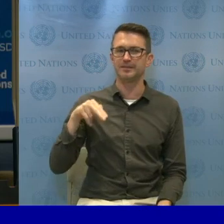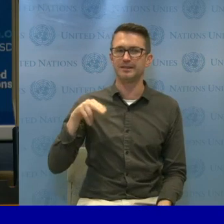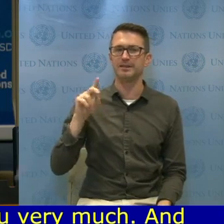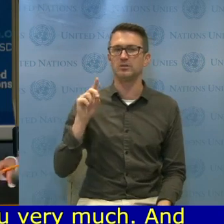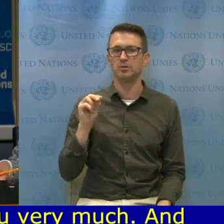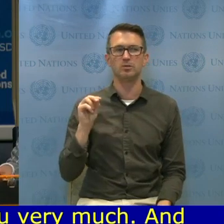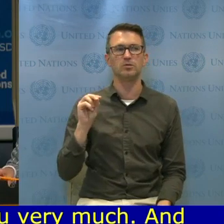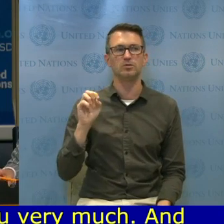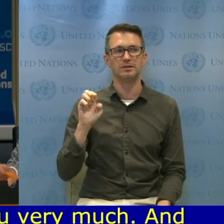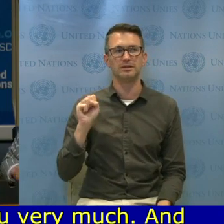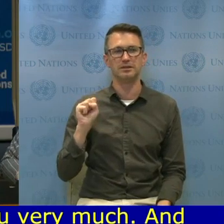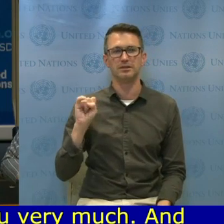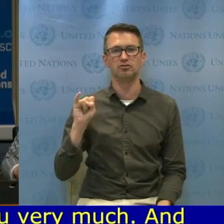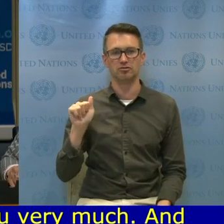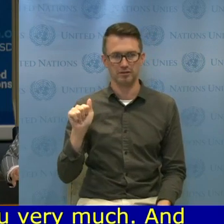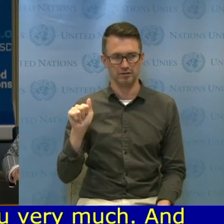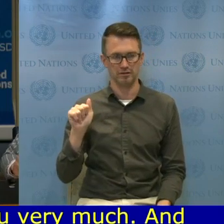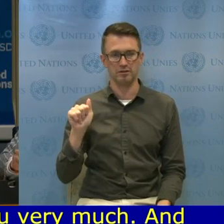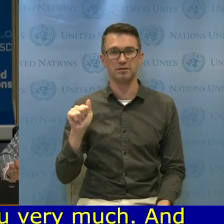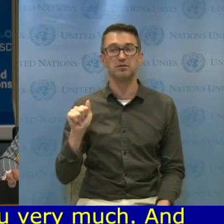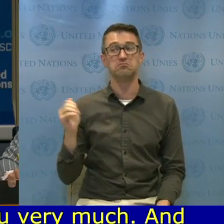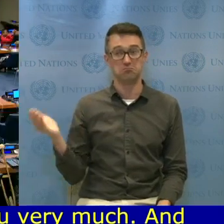Mission International.